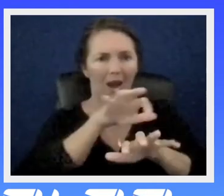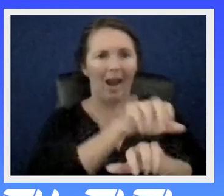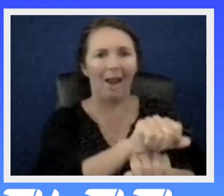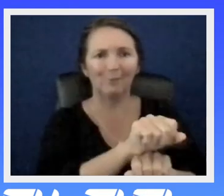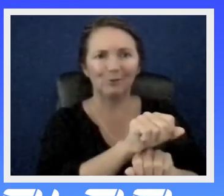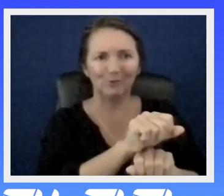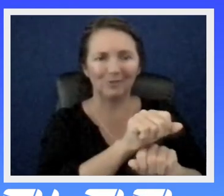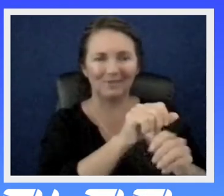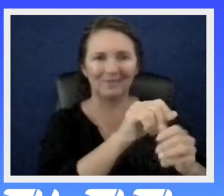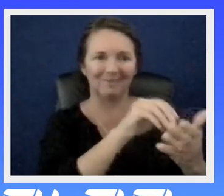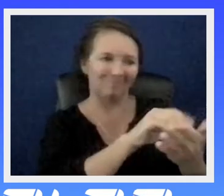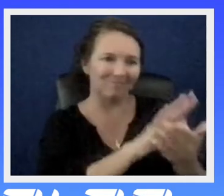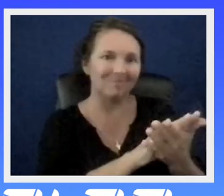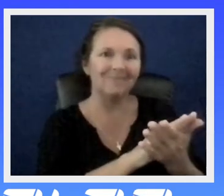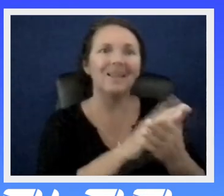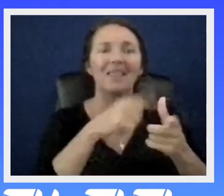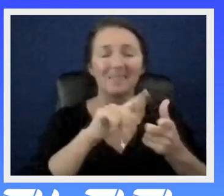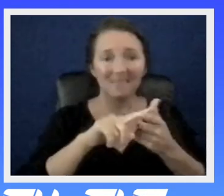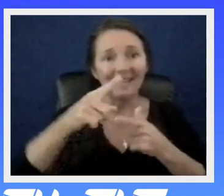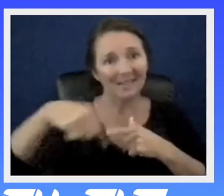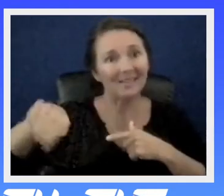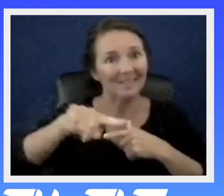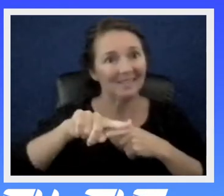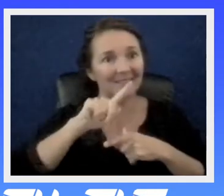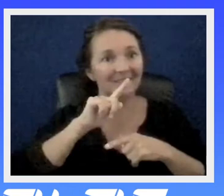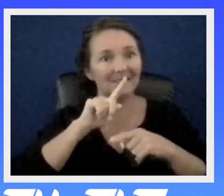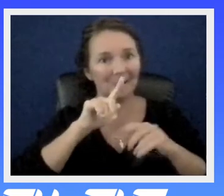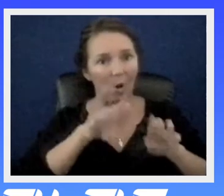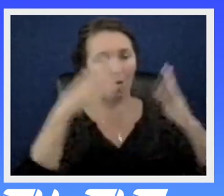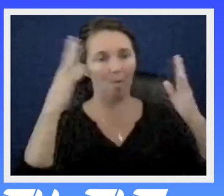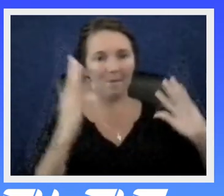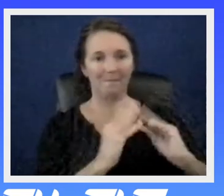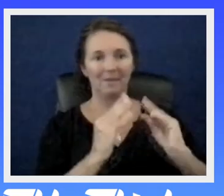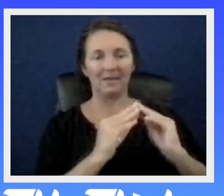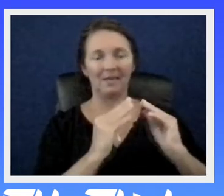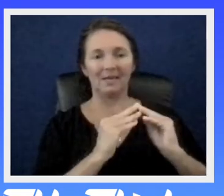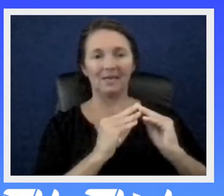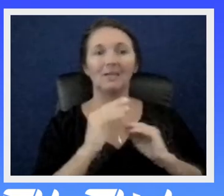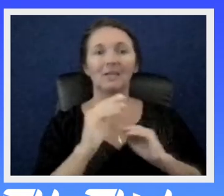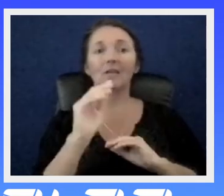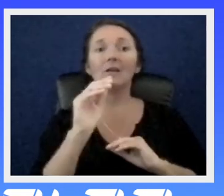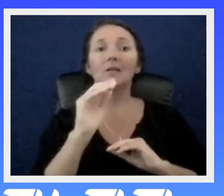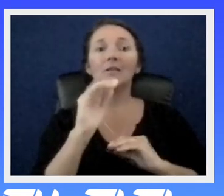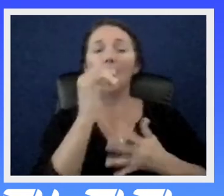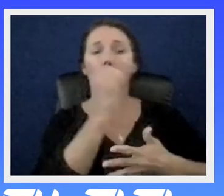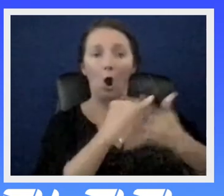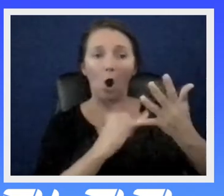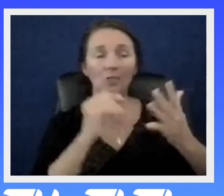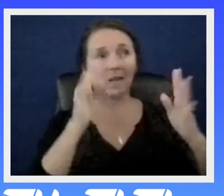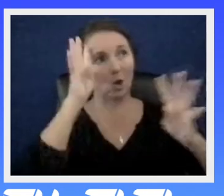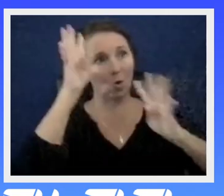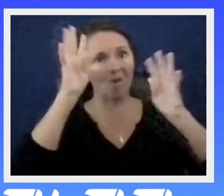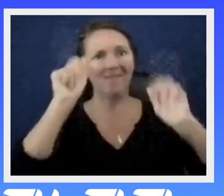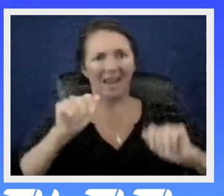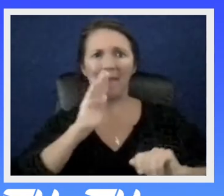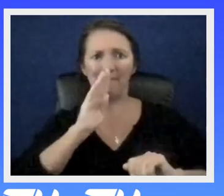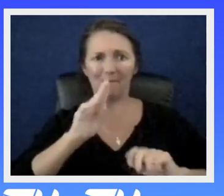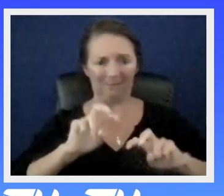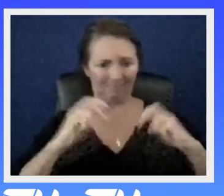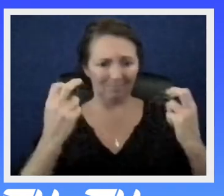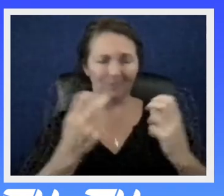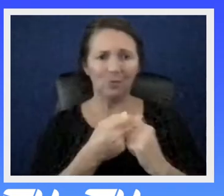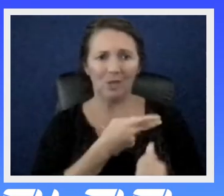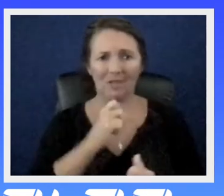have them open the meeting. Arts can be, and creatives can be at the table for all of these